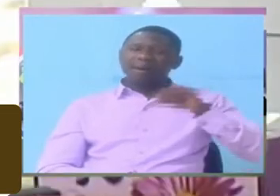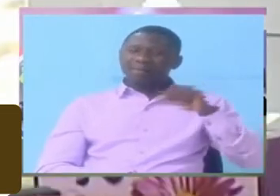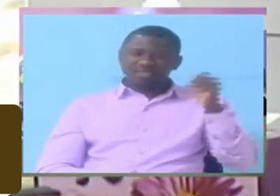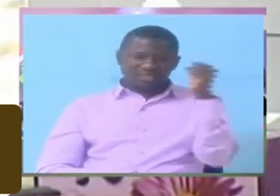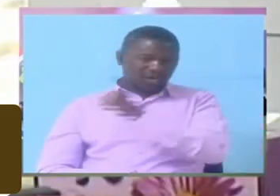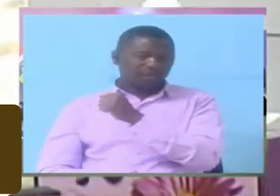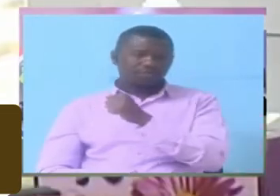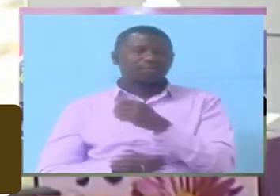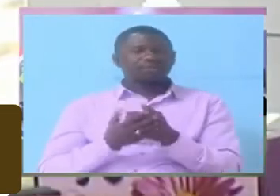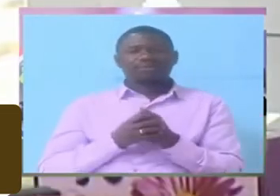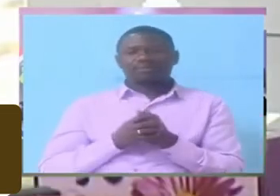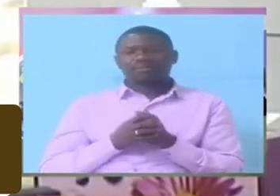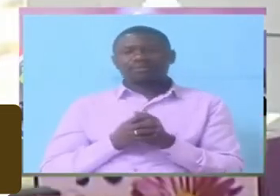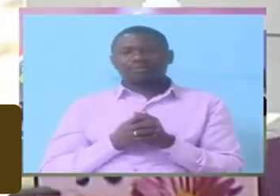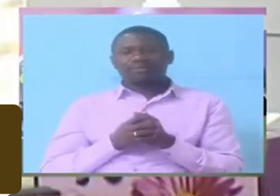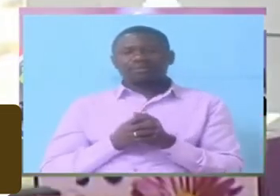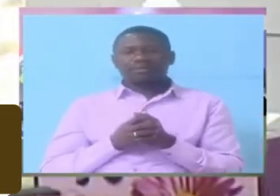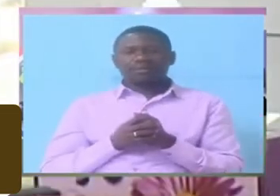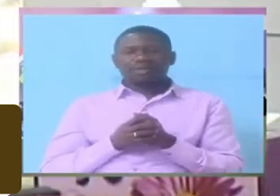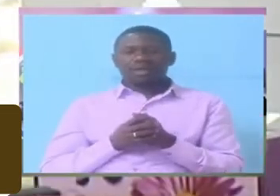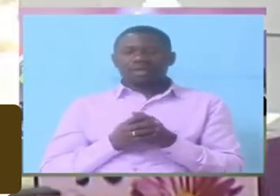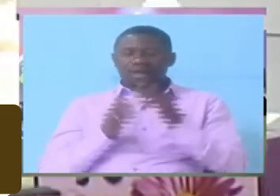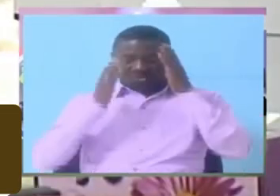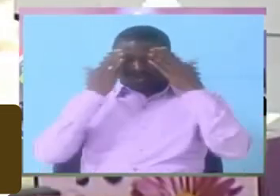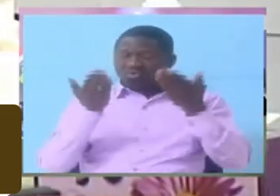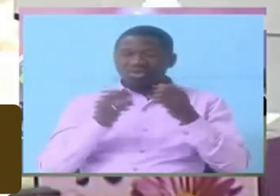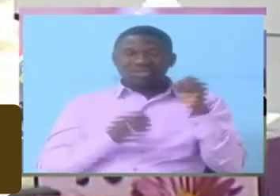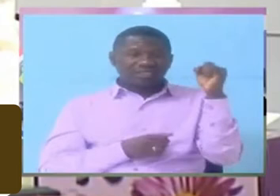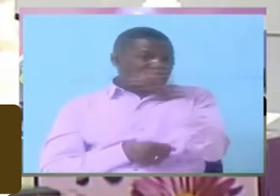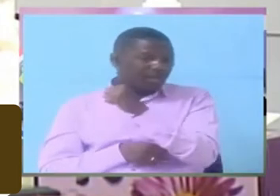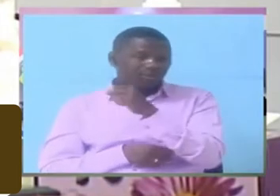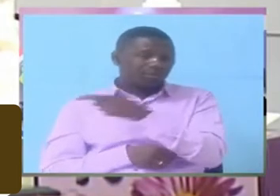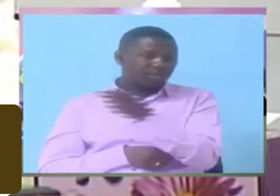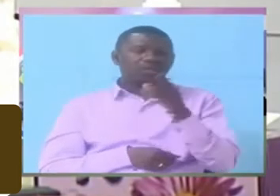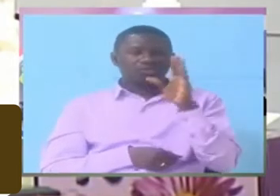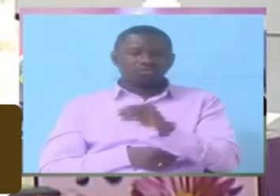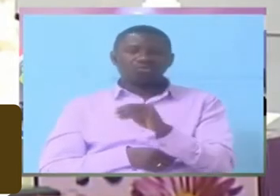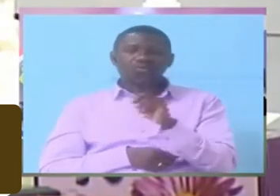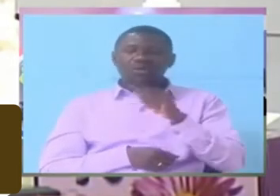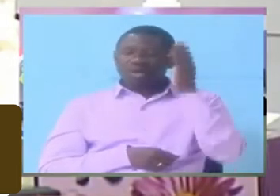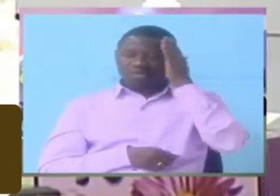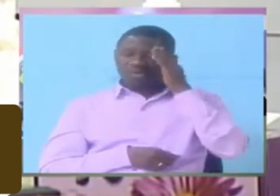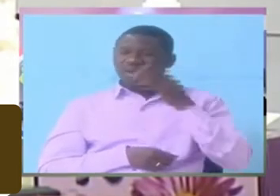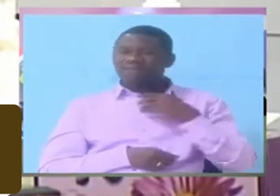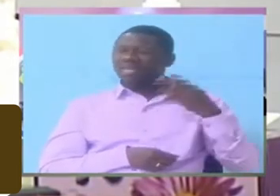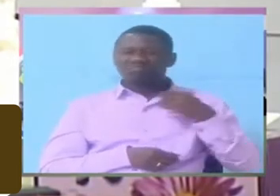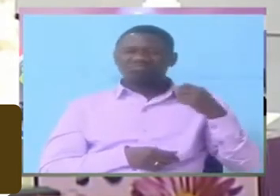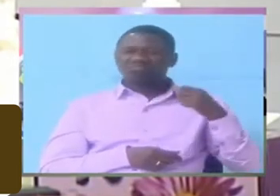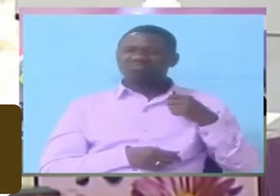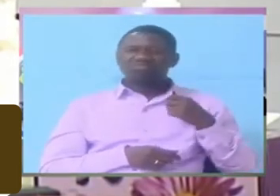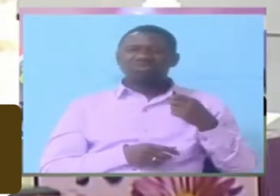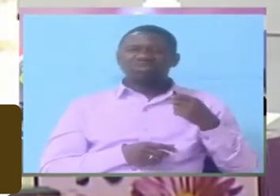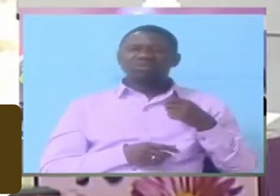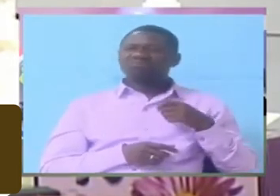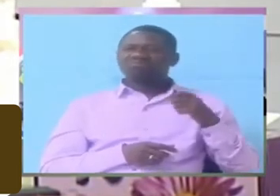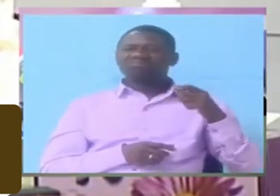I don't know of the crime that they committed at that time until it's disclosed to me, but I know they are very rough. They have series of